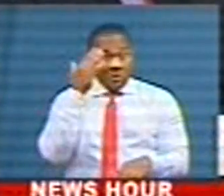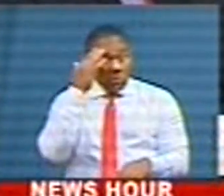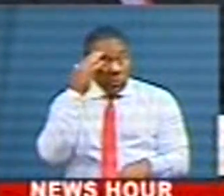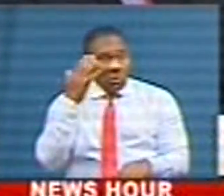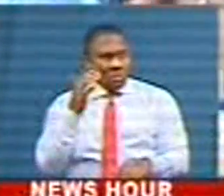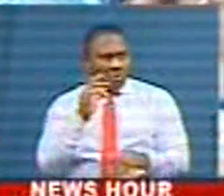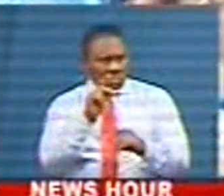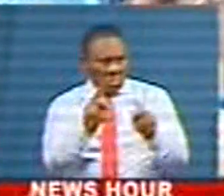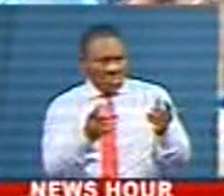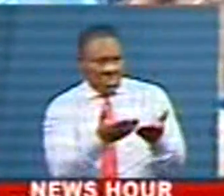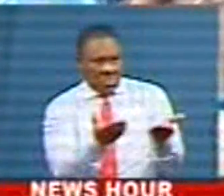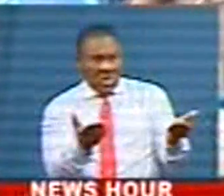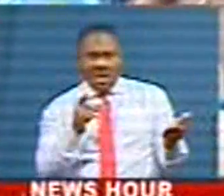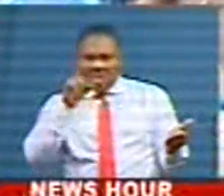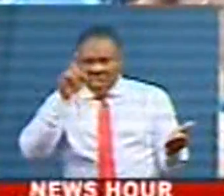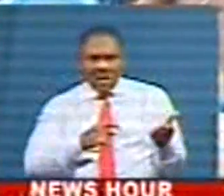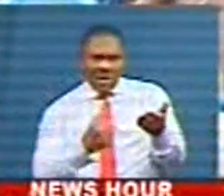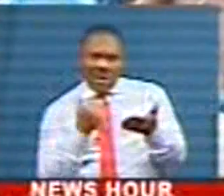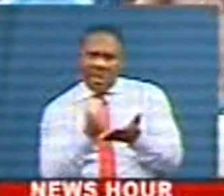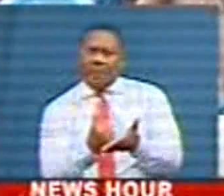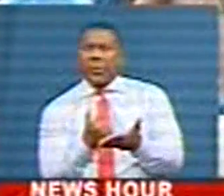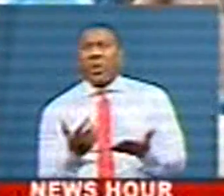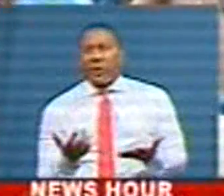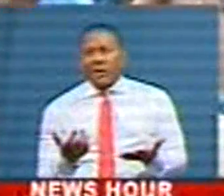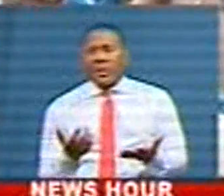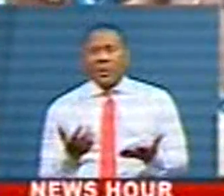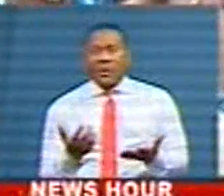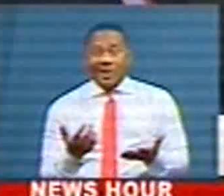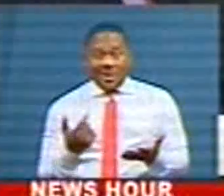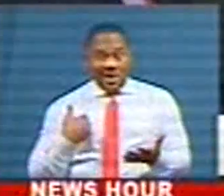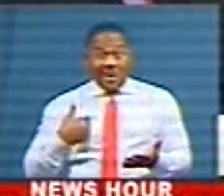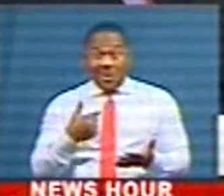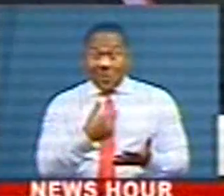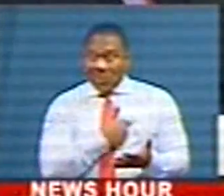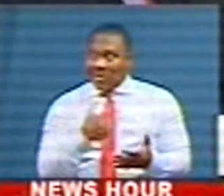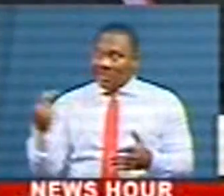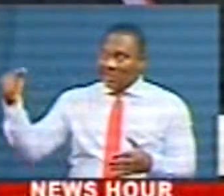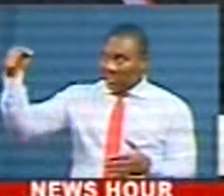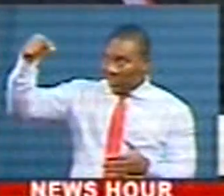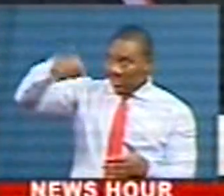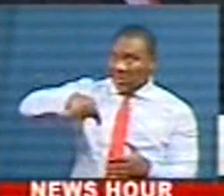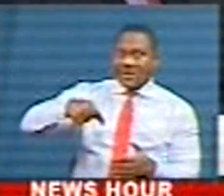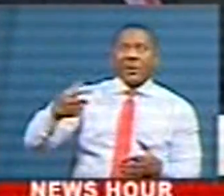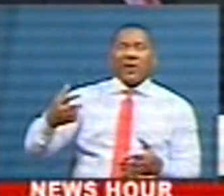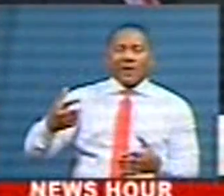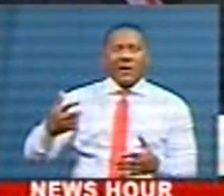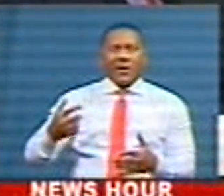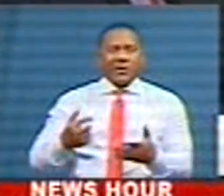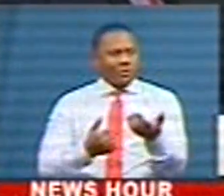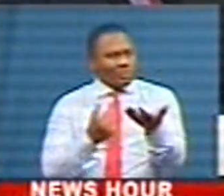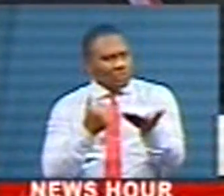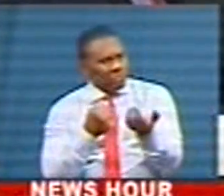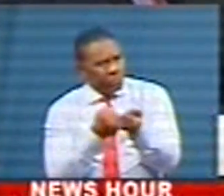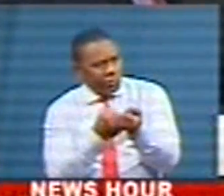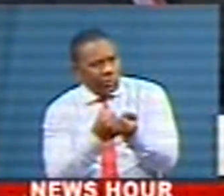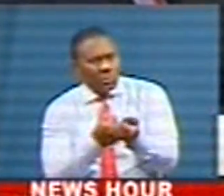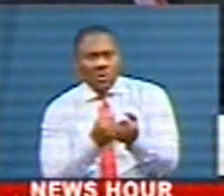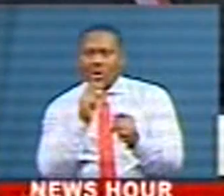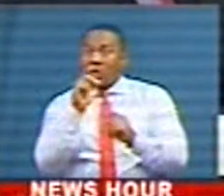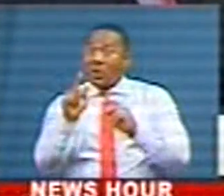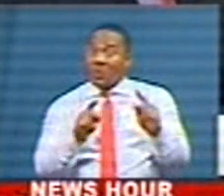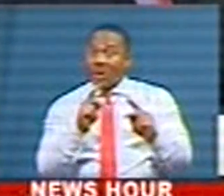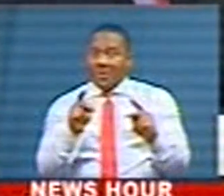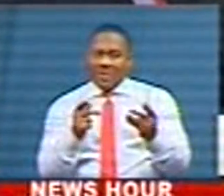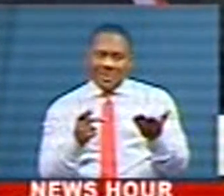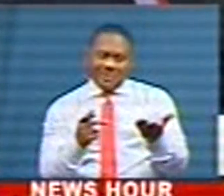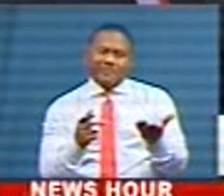need assistance. So this is why we also attached our assistance to the grassroots